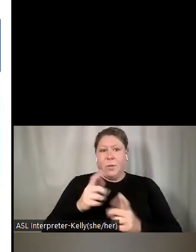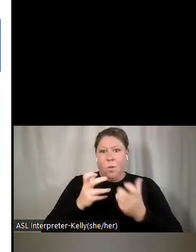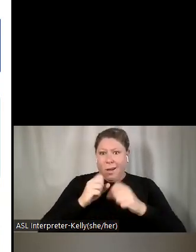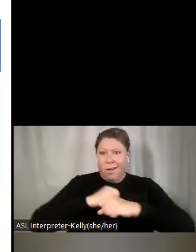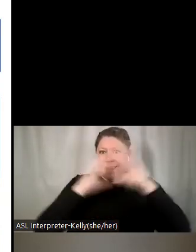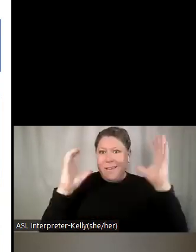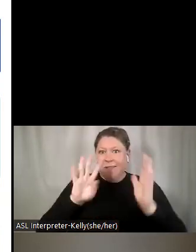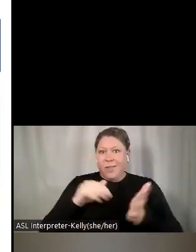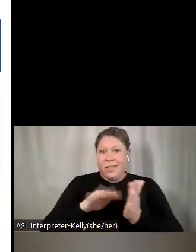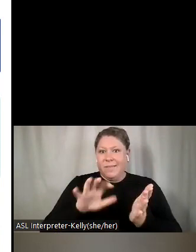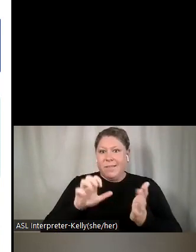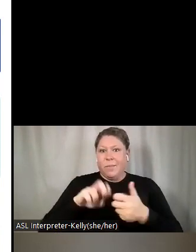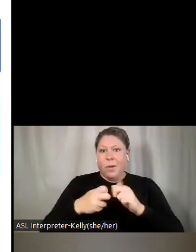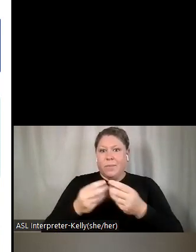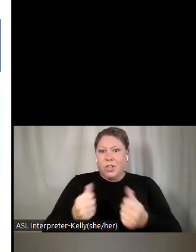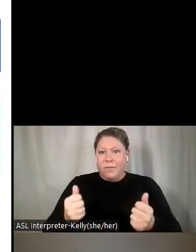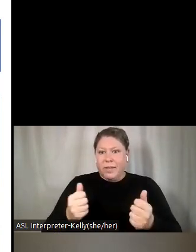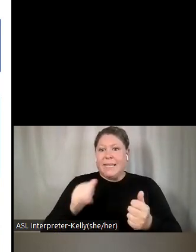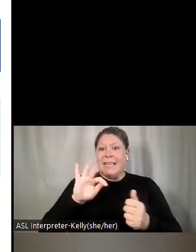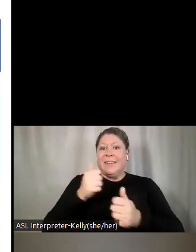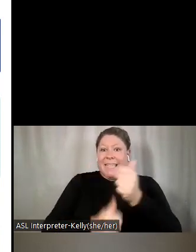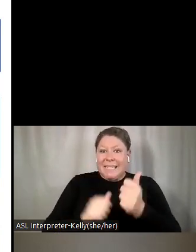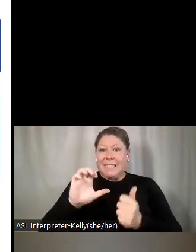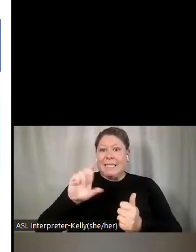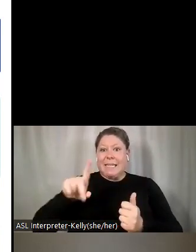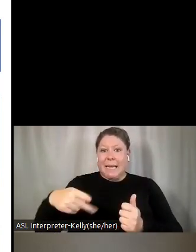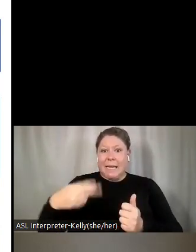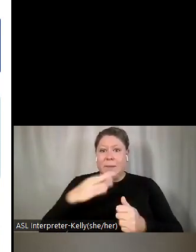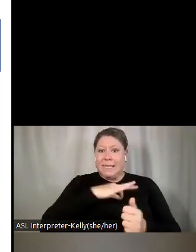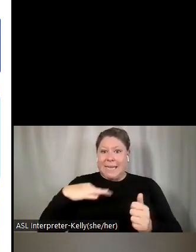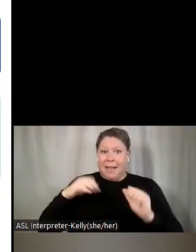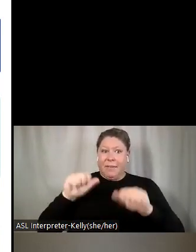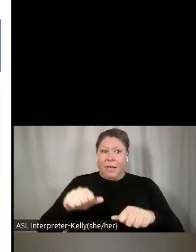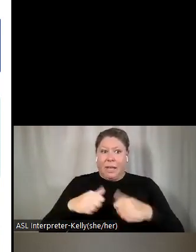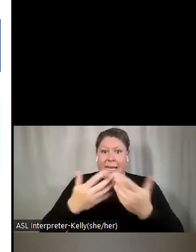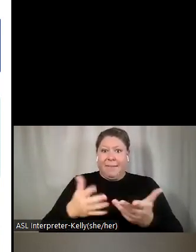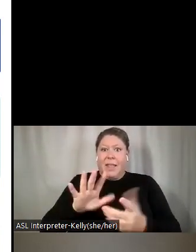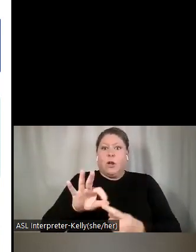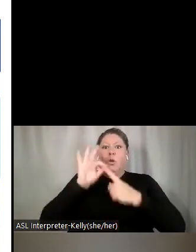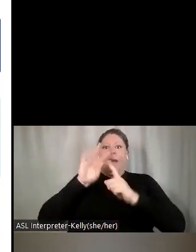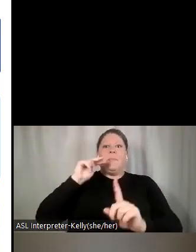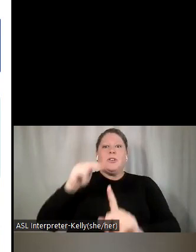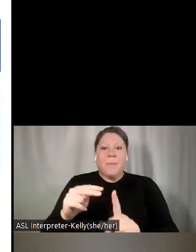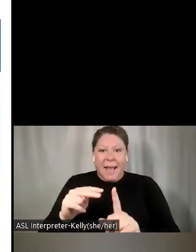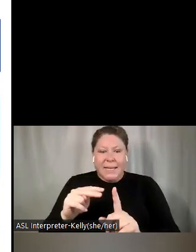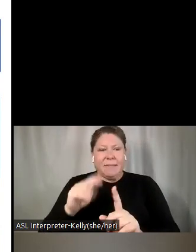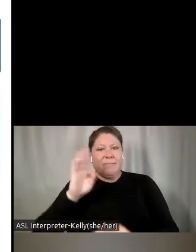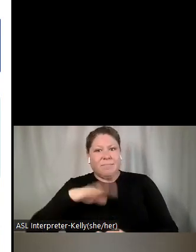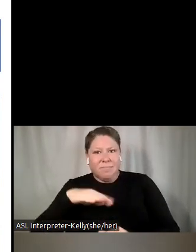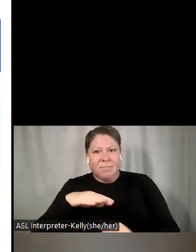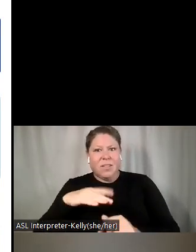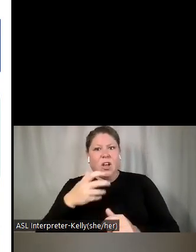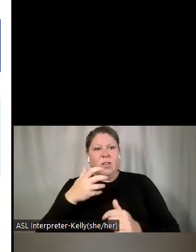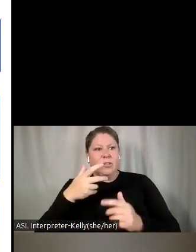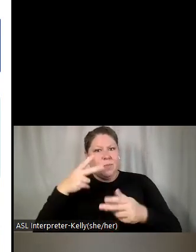each CDPH staff member can bring their unique perspective to call out the challenges that we face as an organization and